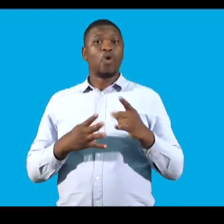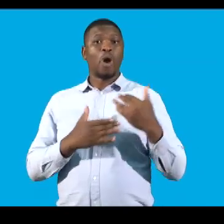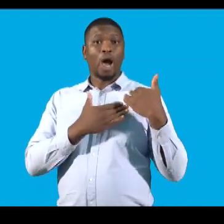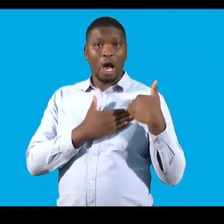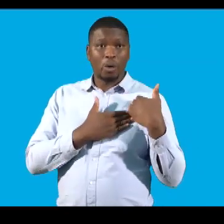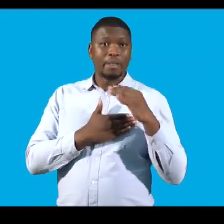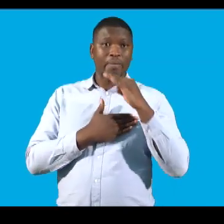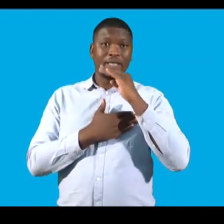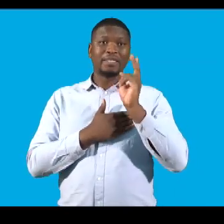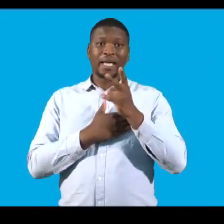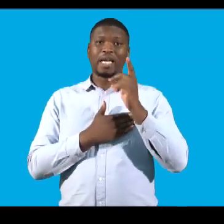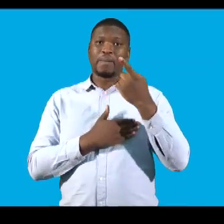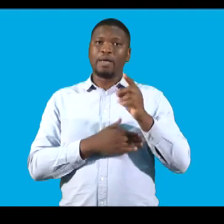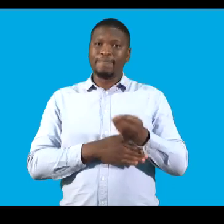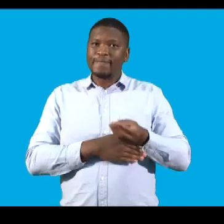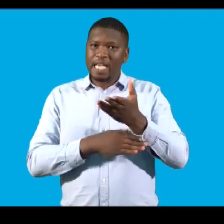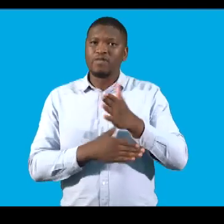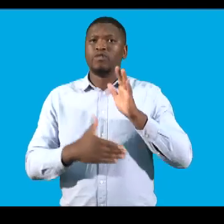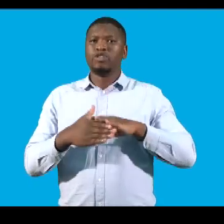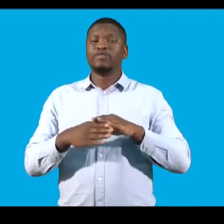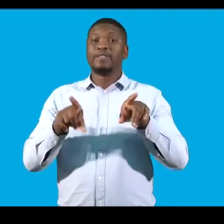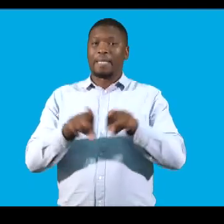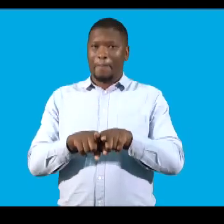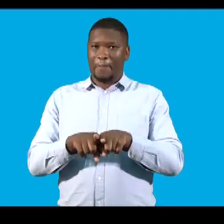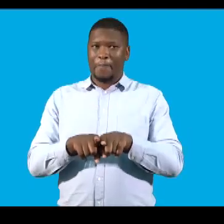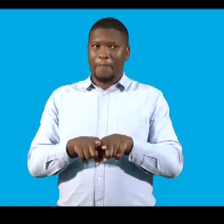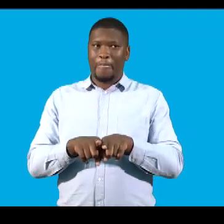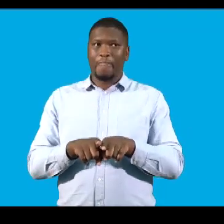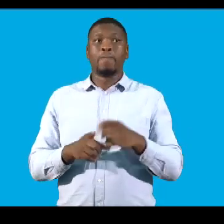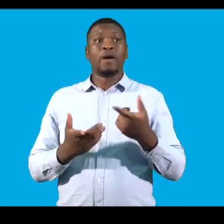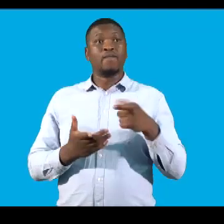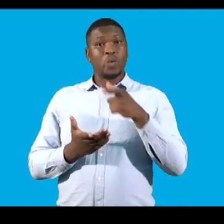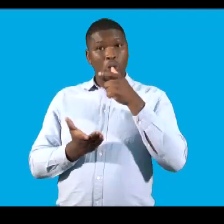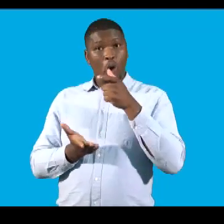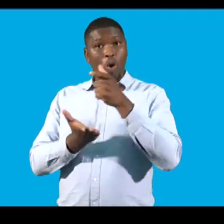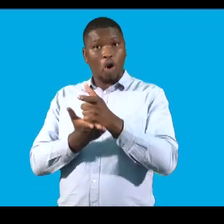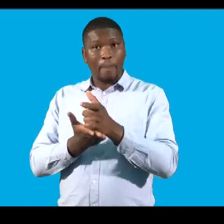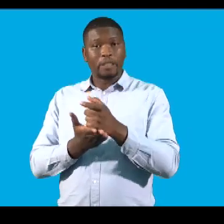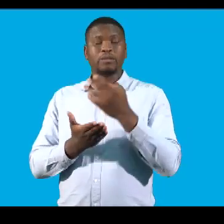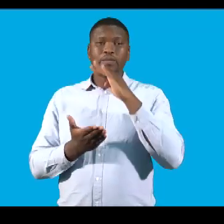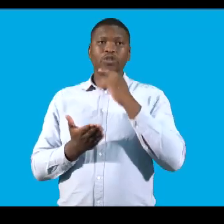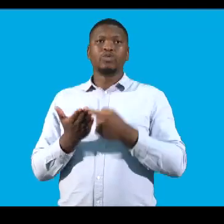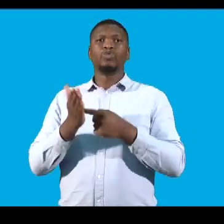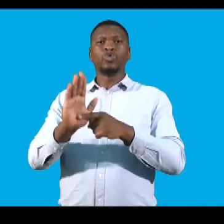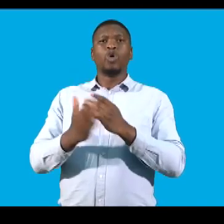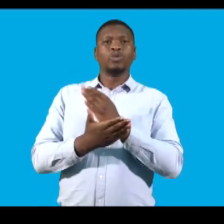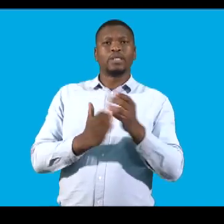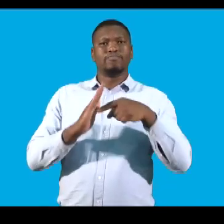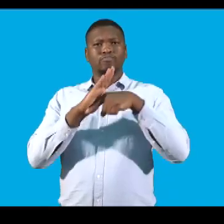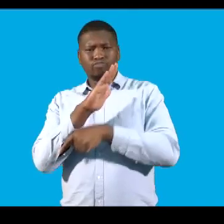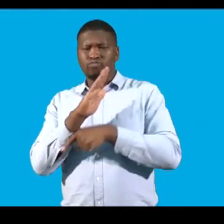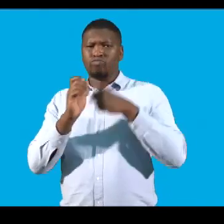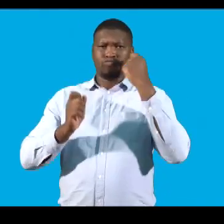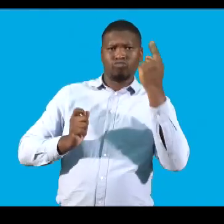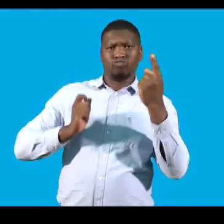To account, once again, is also to provide a reason. To comment on, which involves showing some